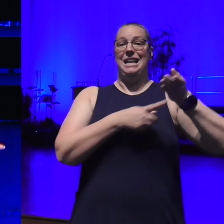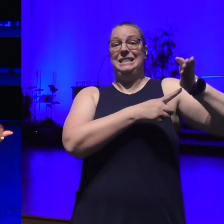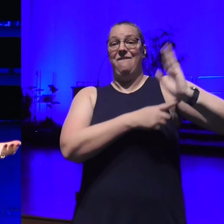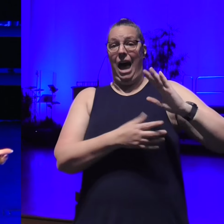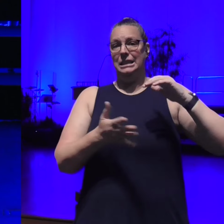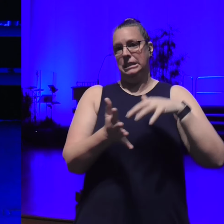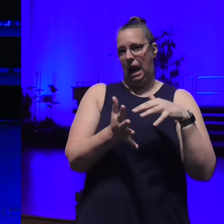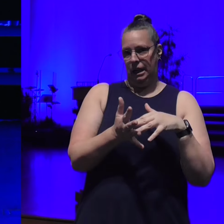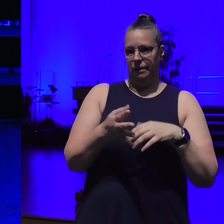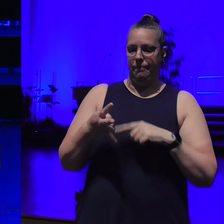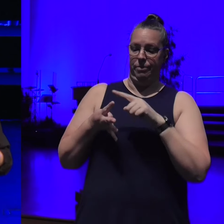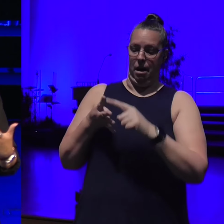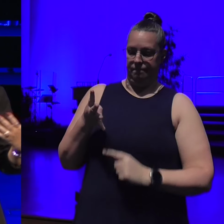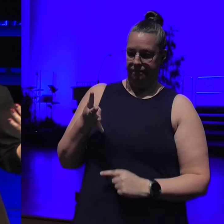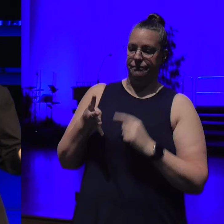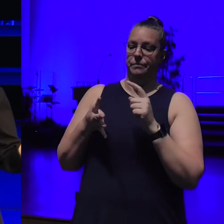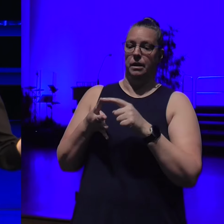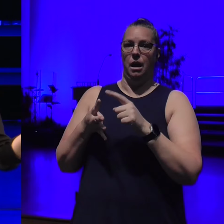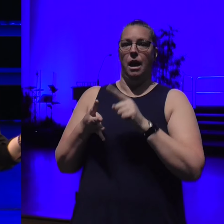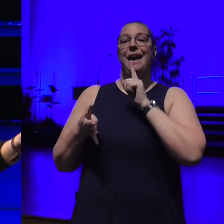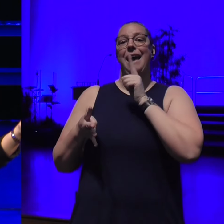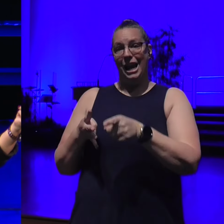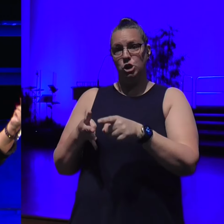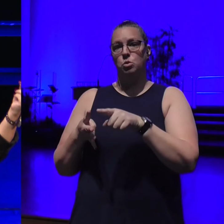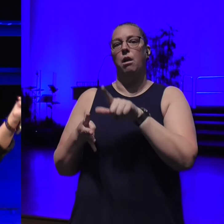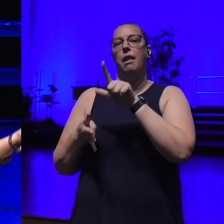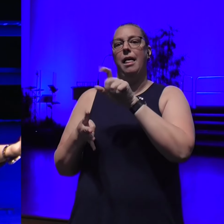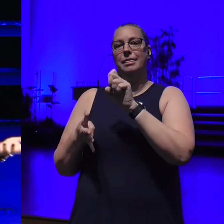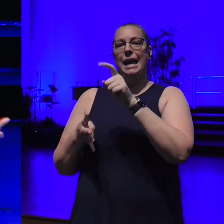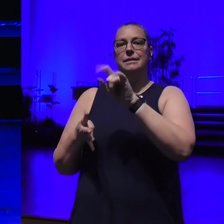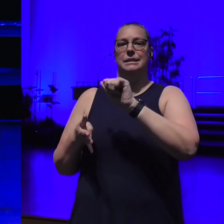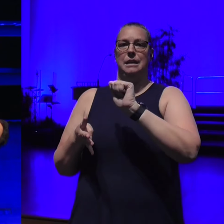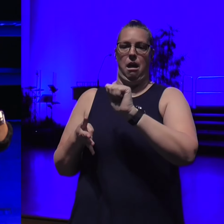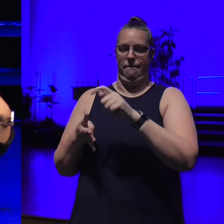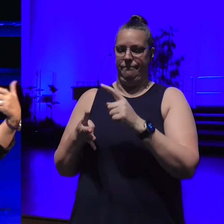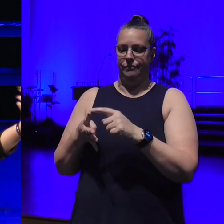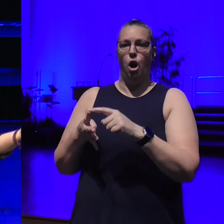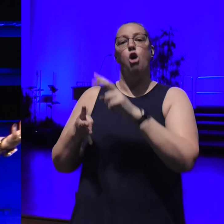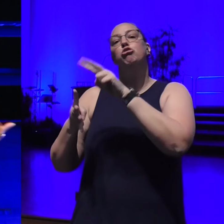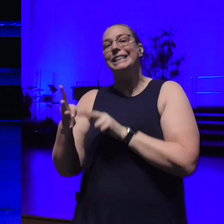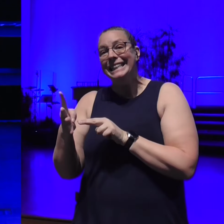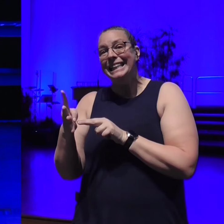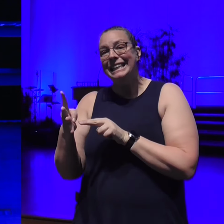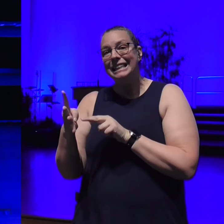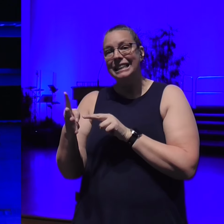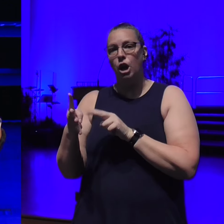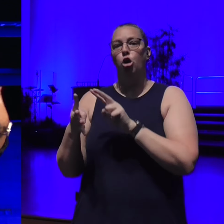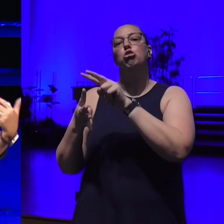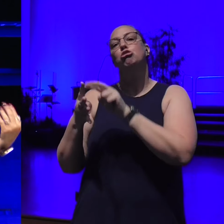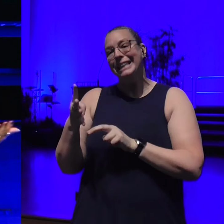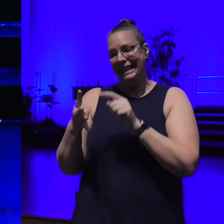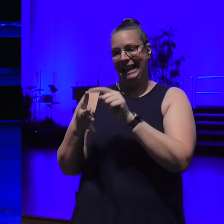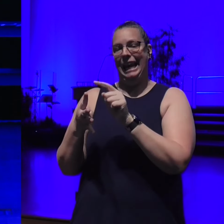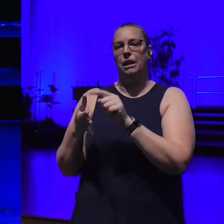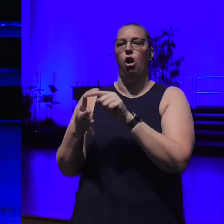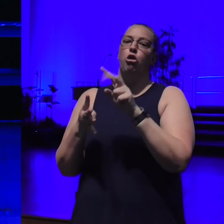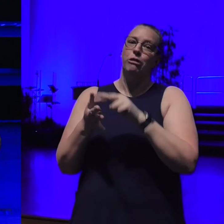of course, the first step is the actual Lectio. It's about reading and maybe rereading and reading over